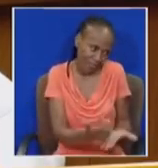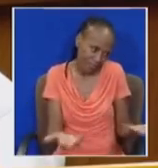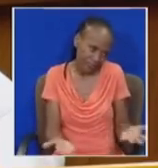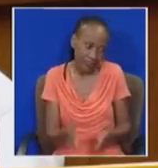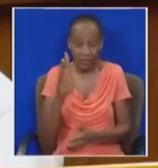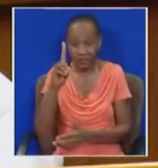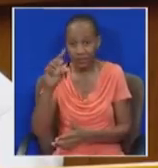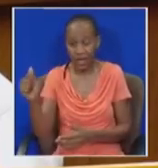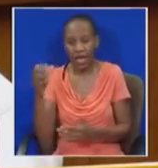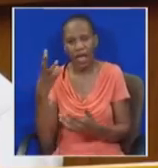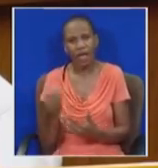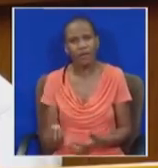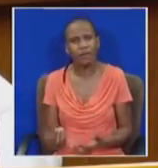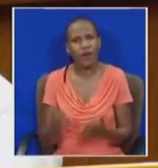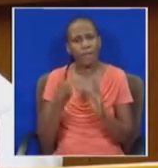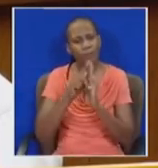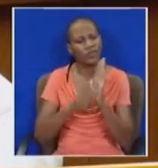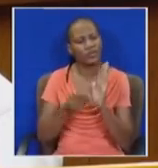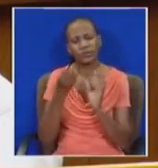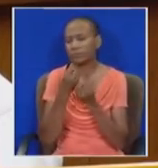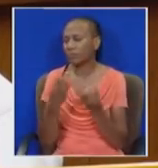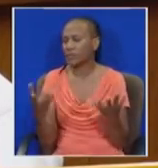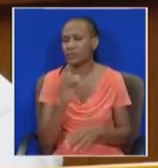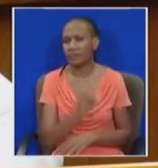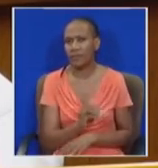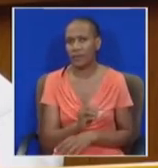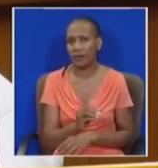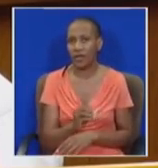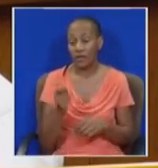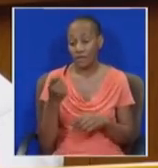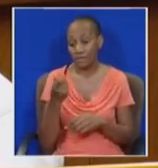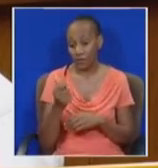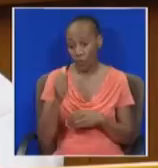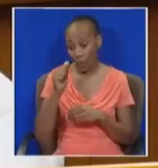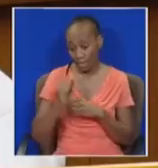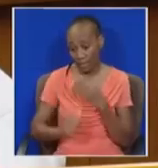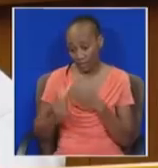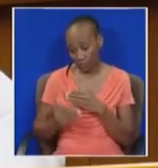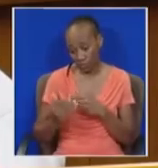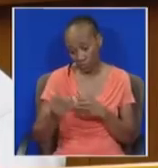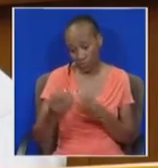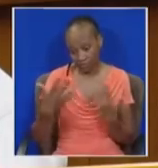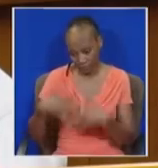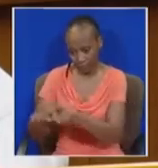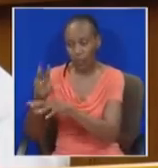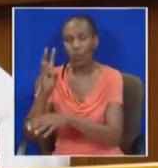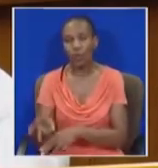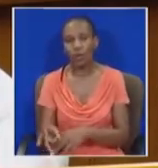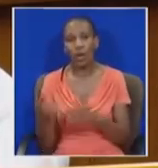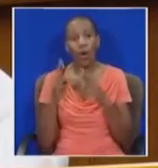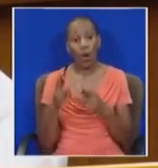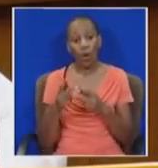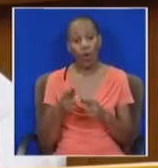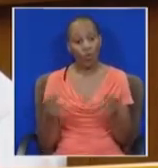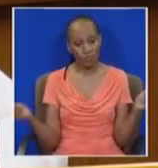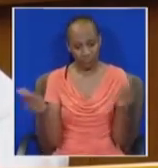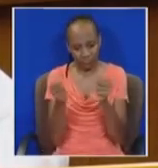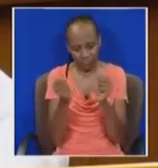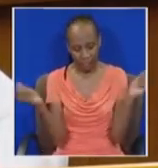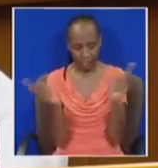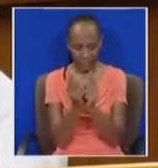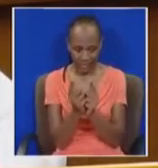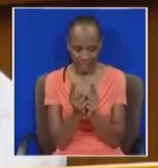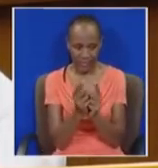DA has a whole suite of policies which over the coming months will be augmented. We look forward to engaging with the President